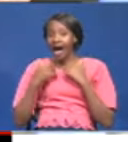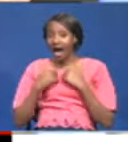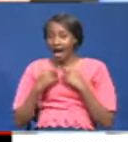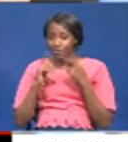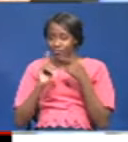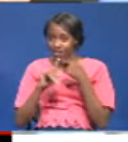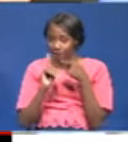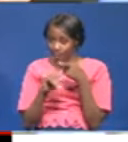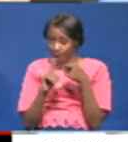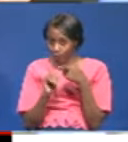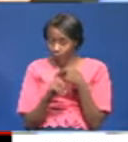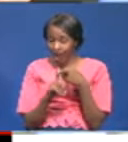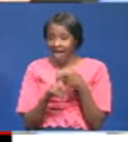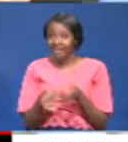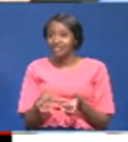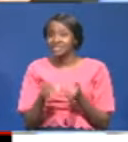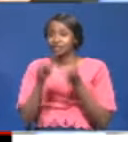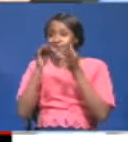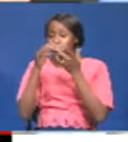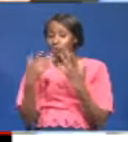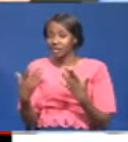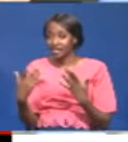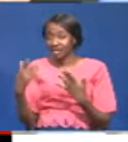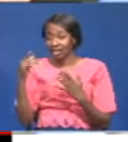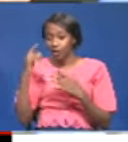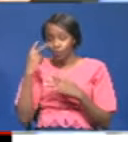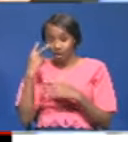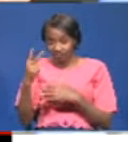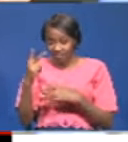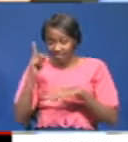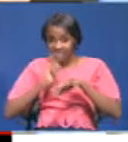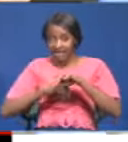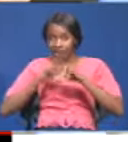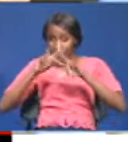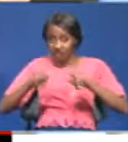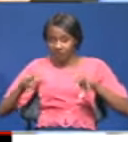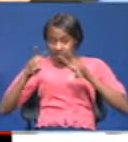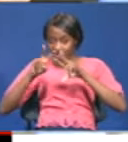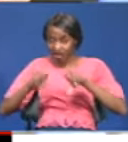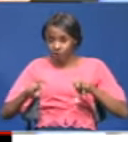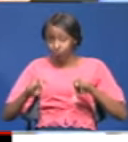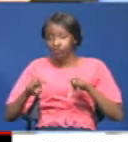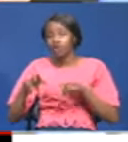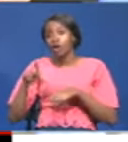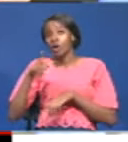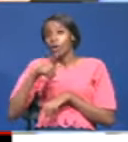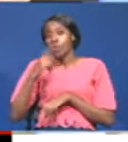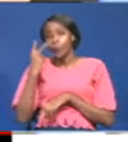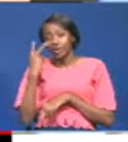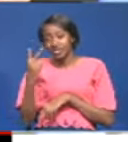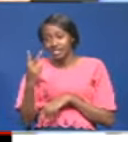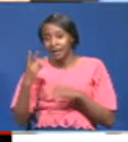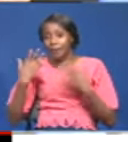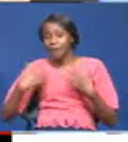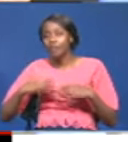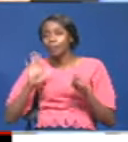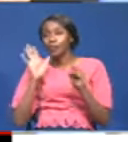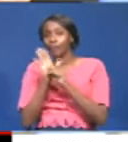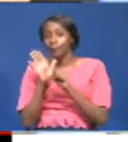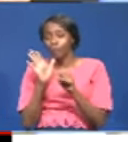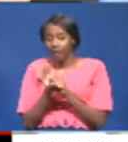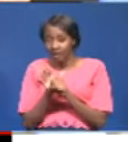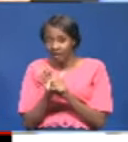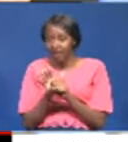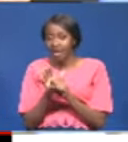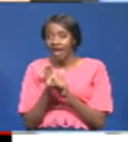we've noticed also as we do investigations is the fact that a lot of people or groups that actually are spewing